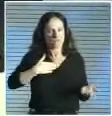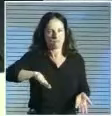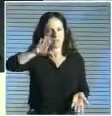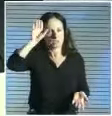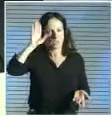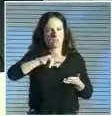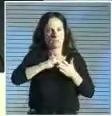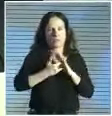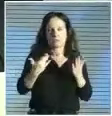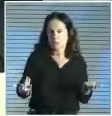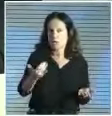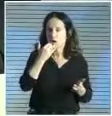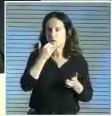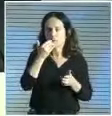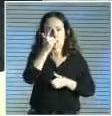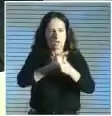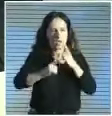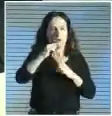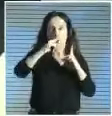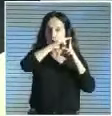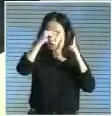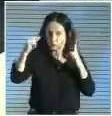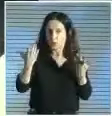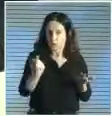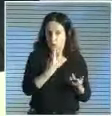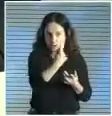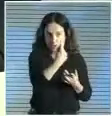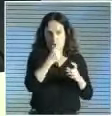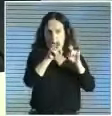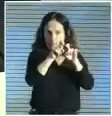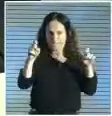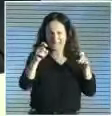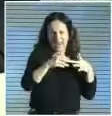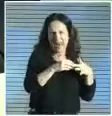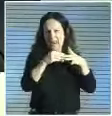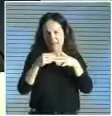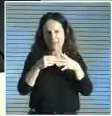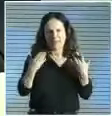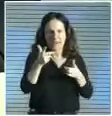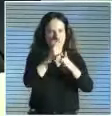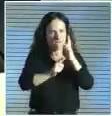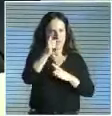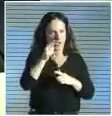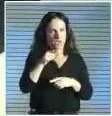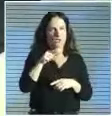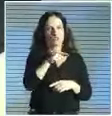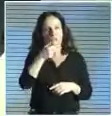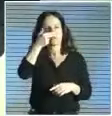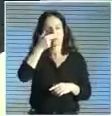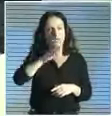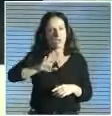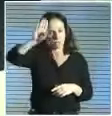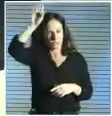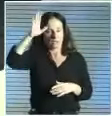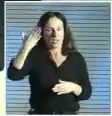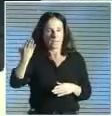of the leading travel agencies group in Spain, and Alpitur. We founded Green and Human. And Green and Human, basically, very quick,